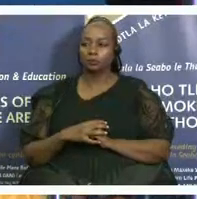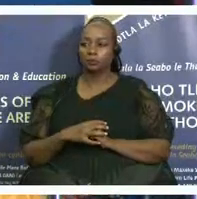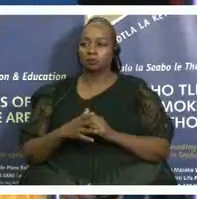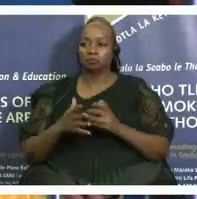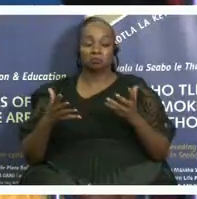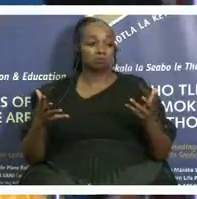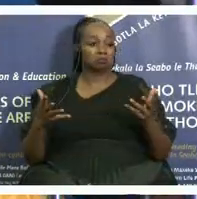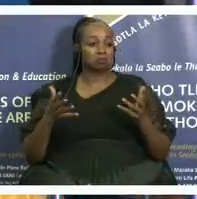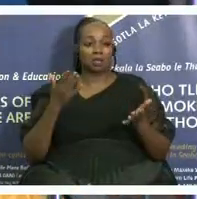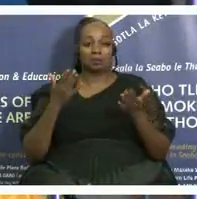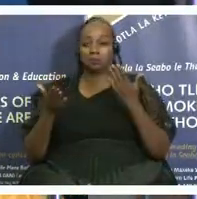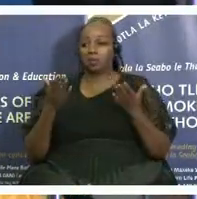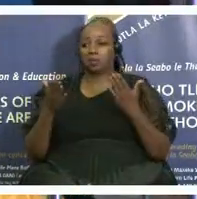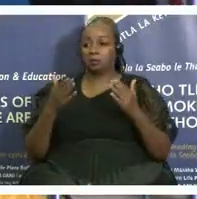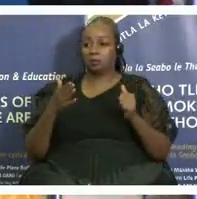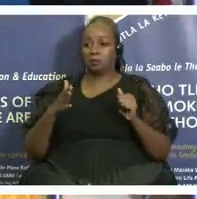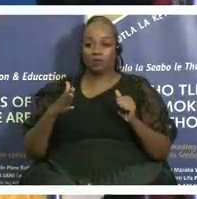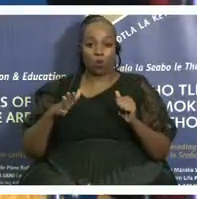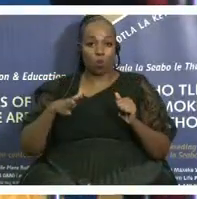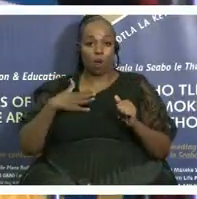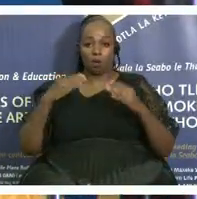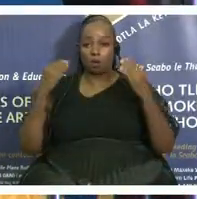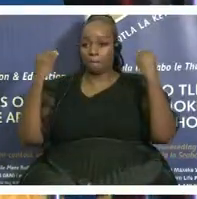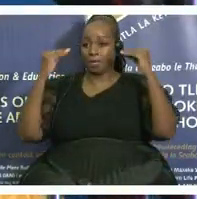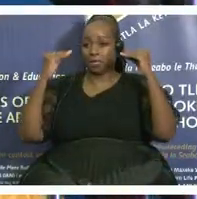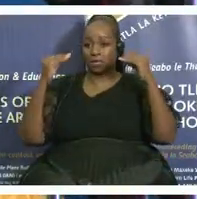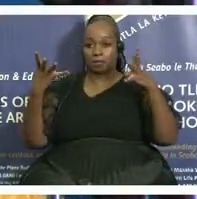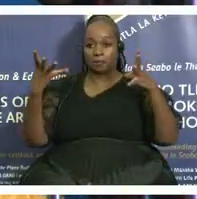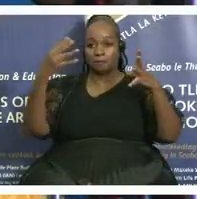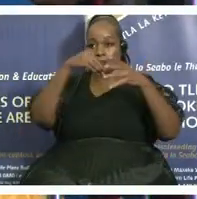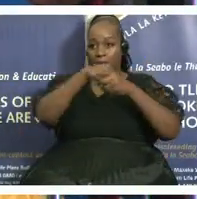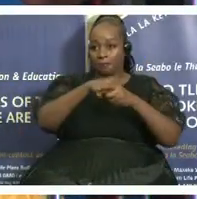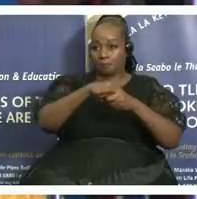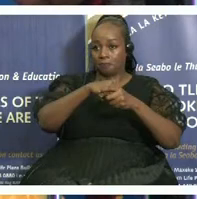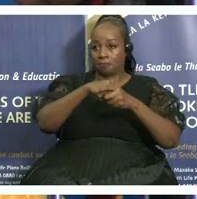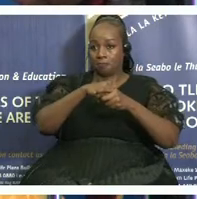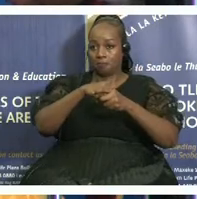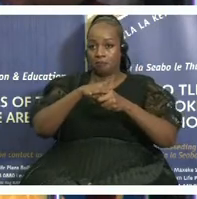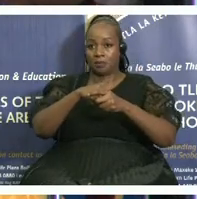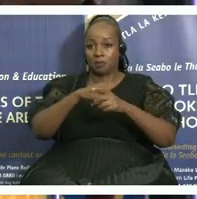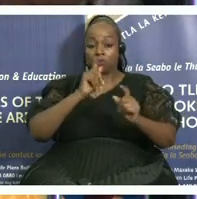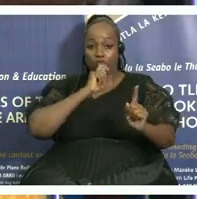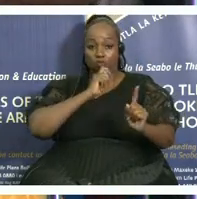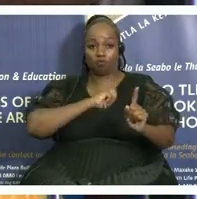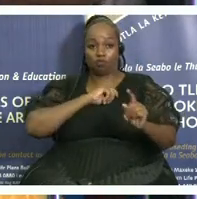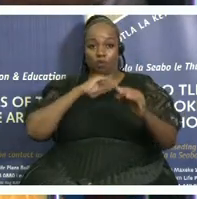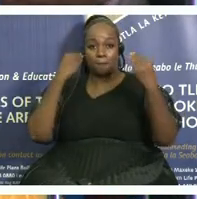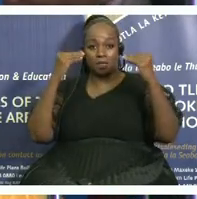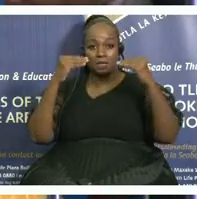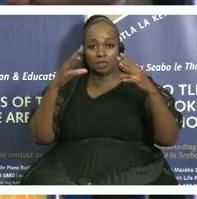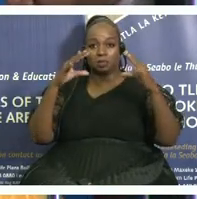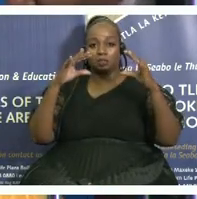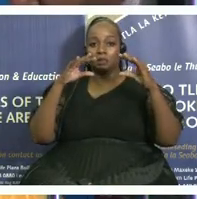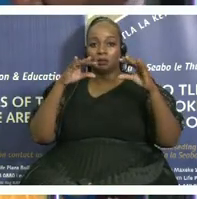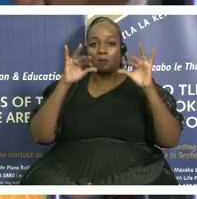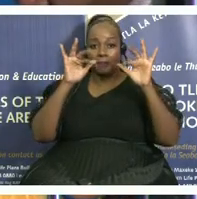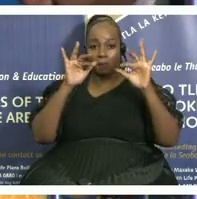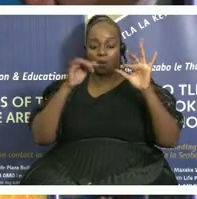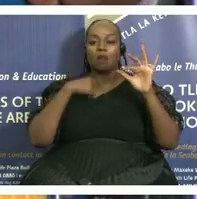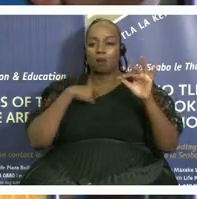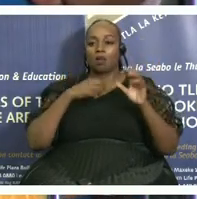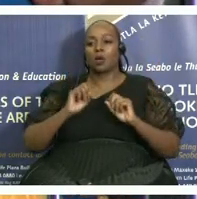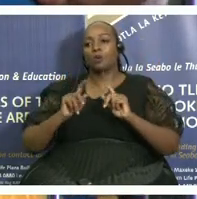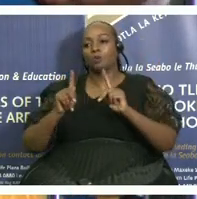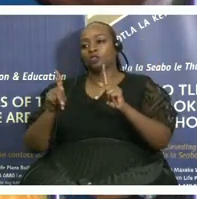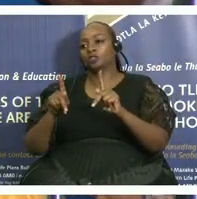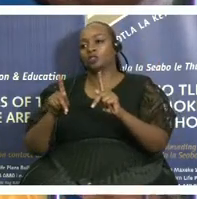balagatsang ho ba bo rakgwebo. Bao e leng bo rakgwebo ba nnete. Monyetla o teng kwano